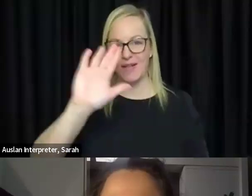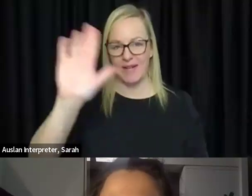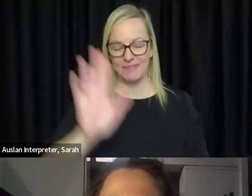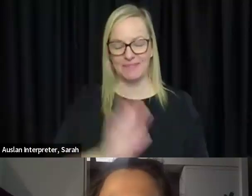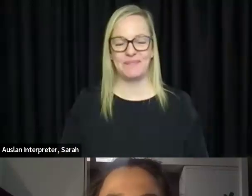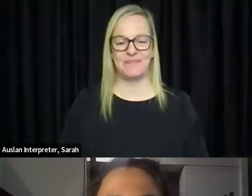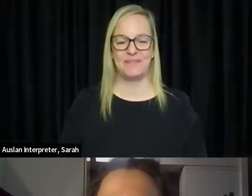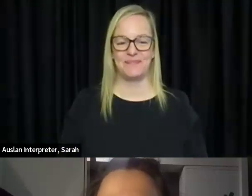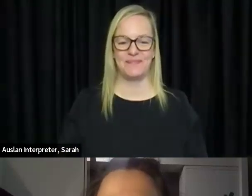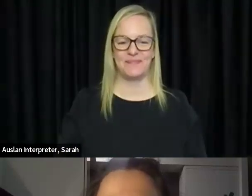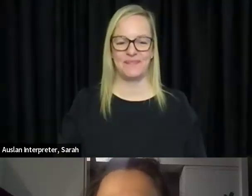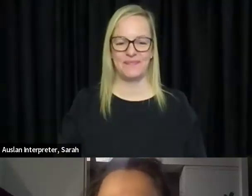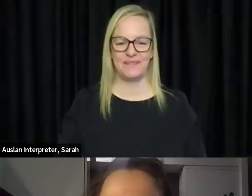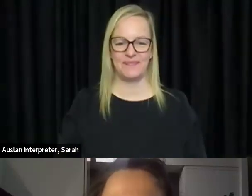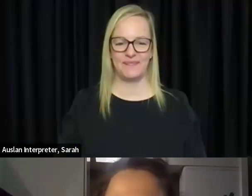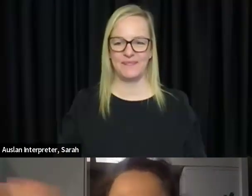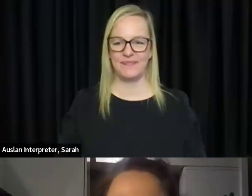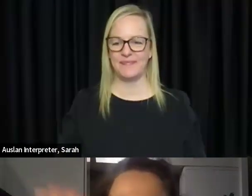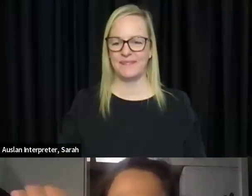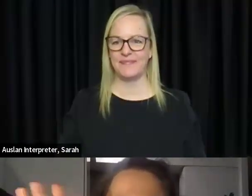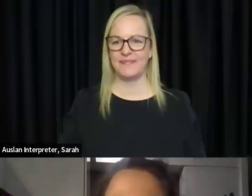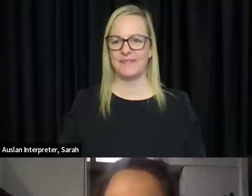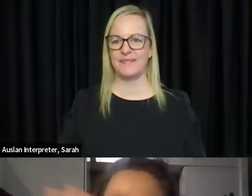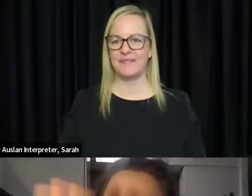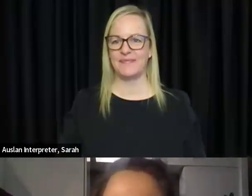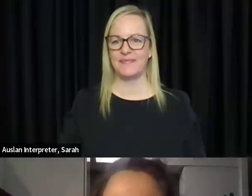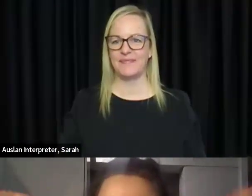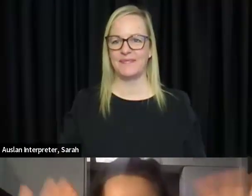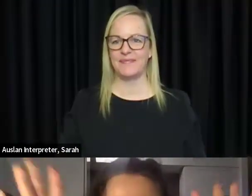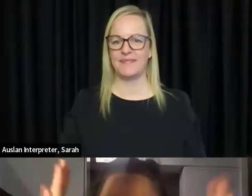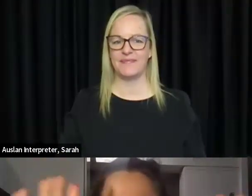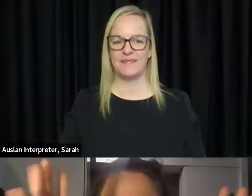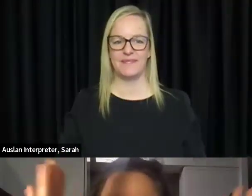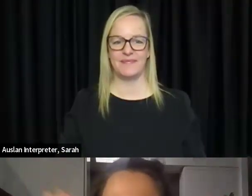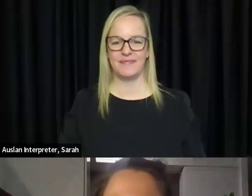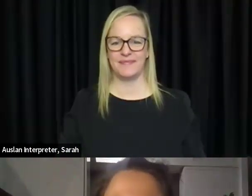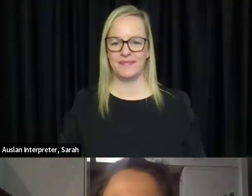Thanks, everyone. Bye.